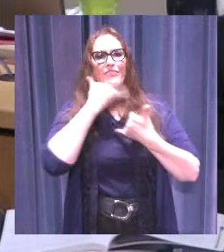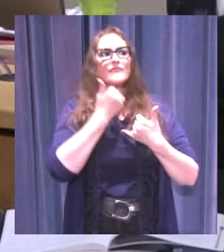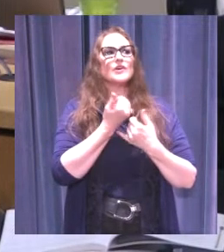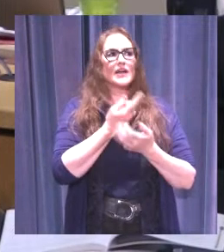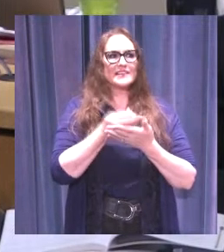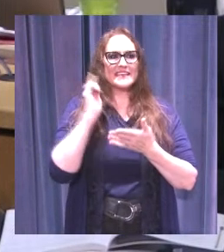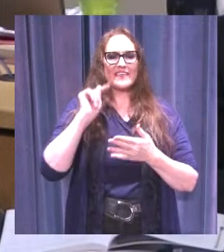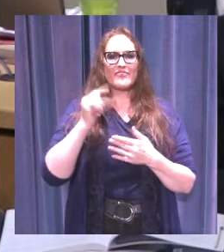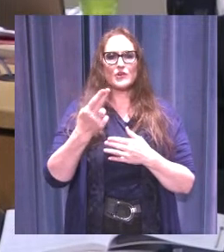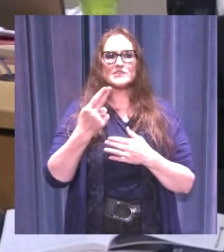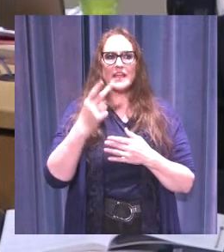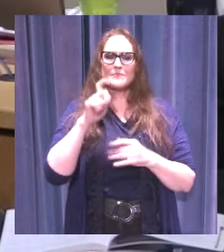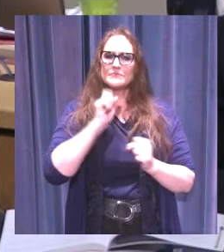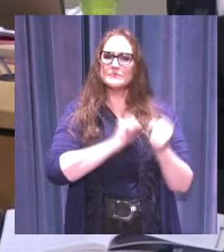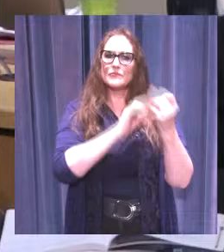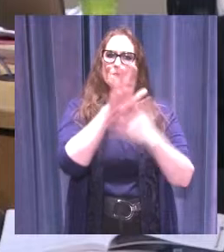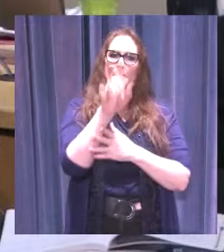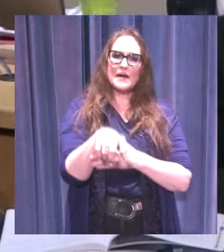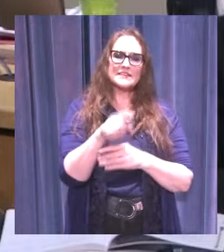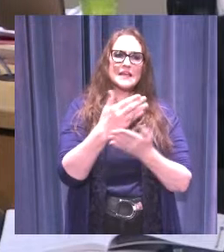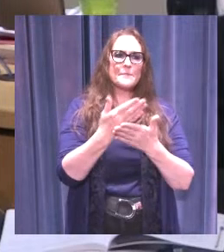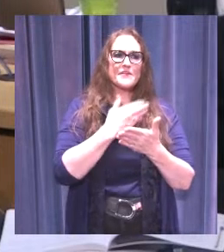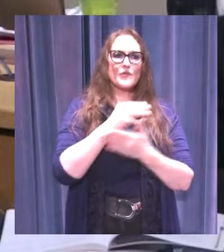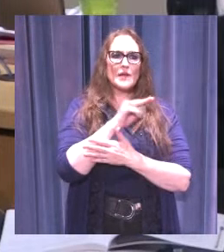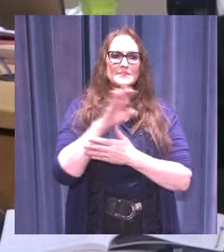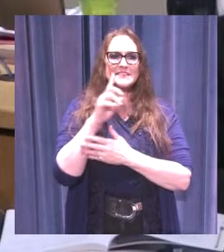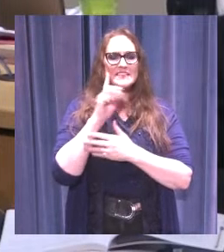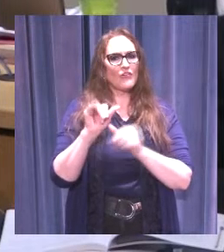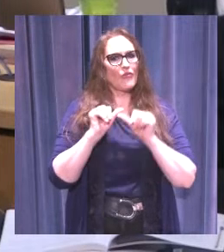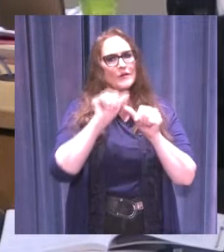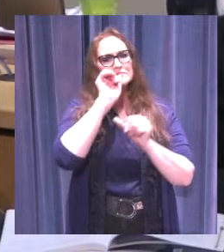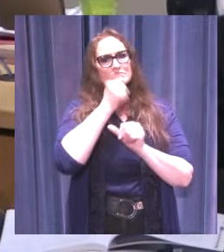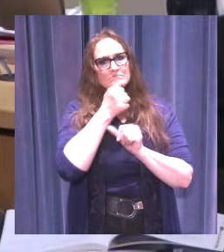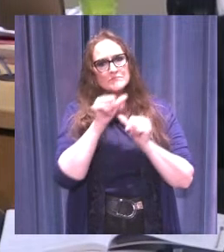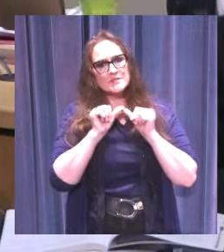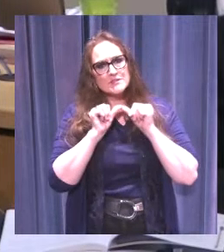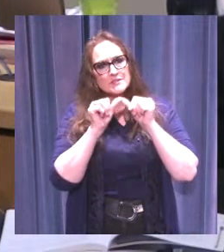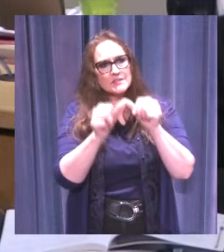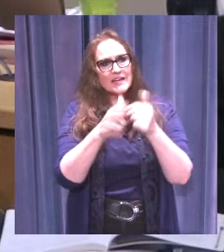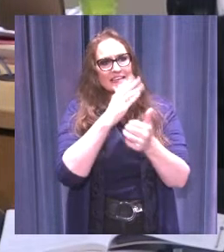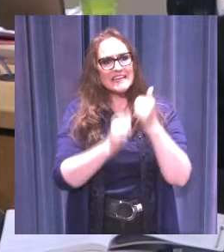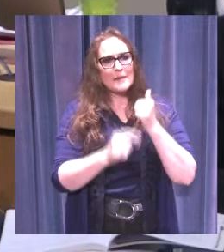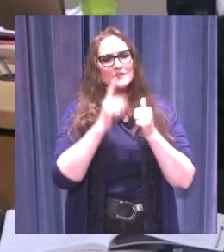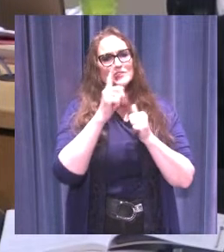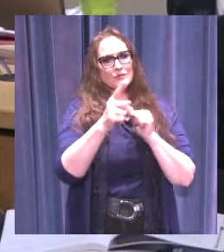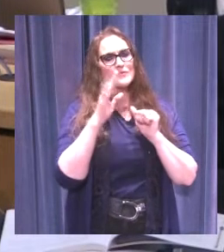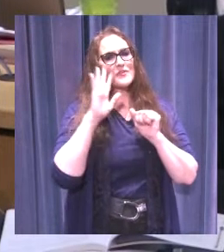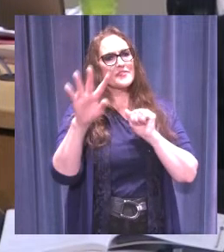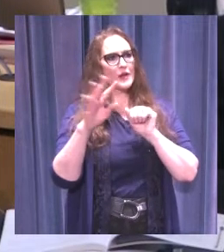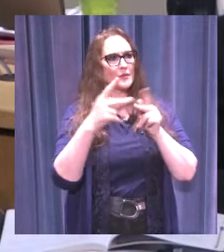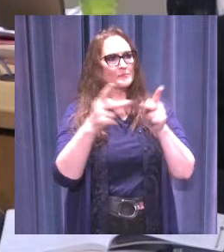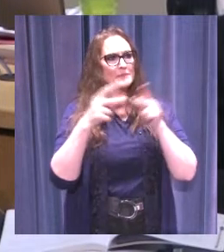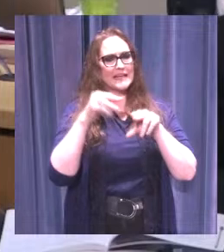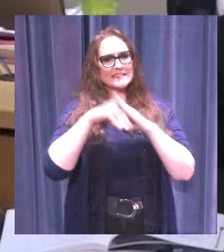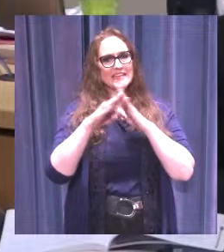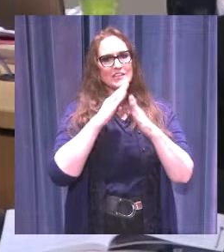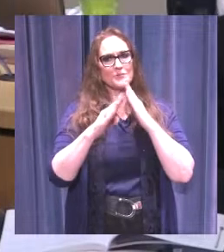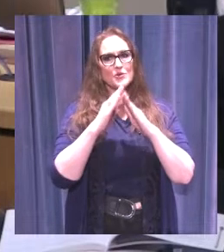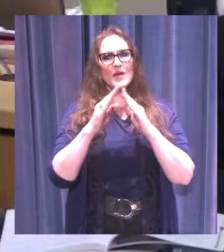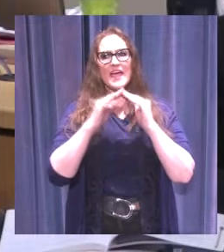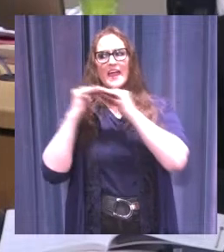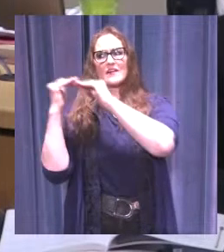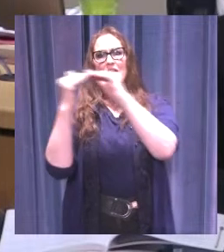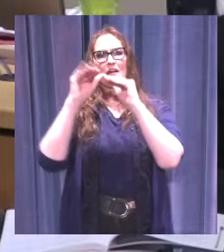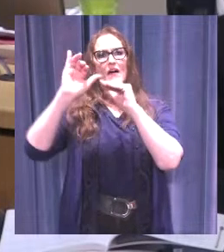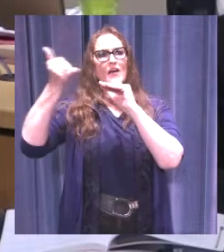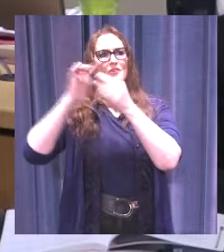Thursday have to be addressed before MCC suffers lasting damage to its standing in the community and among our peer community colleges across the